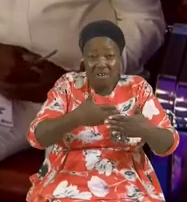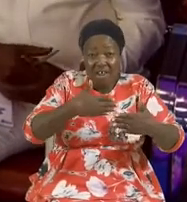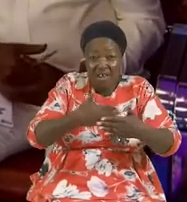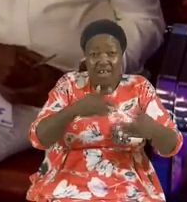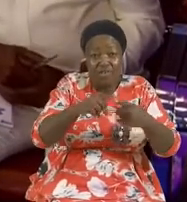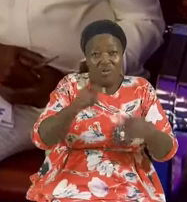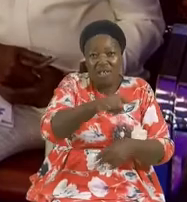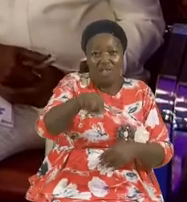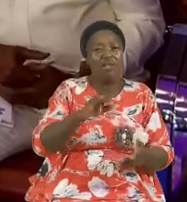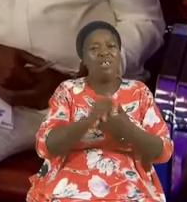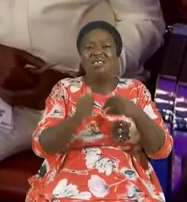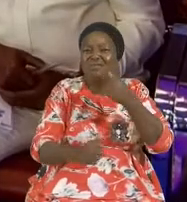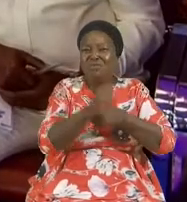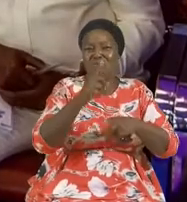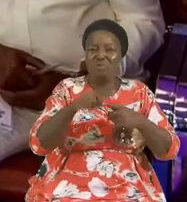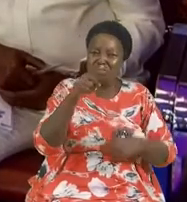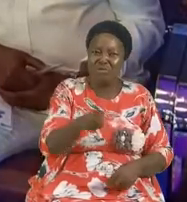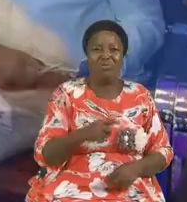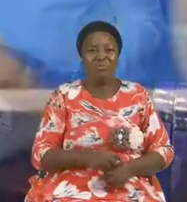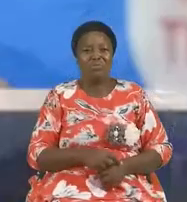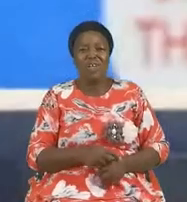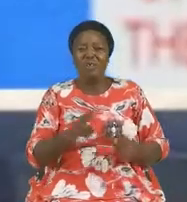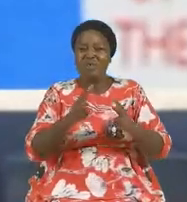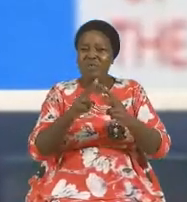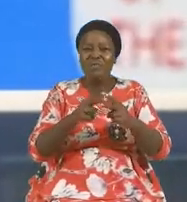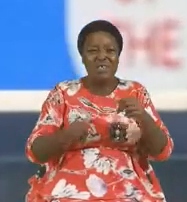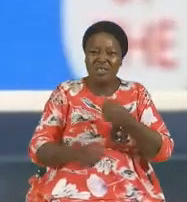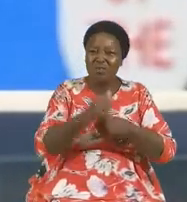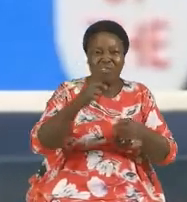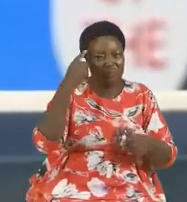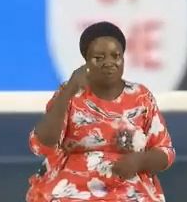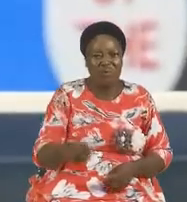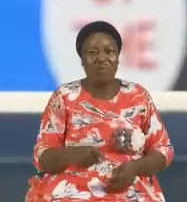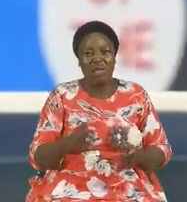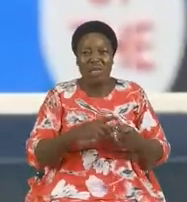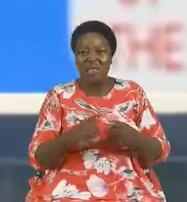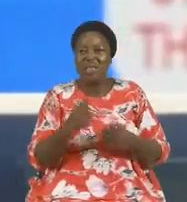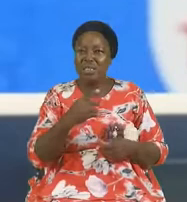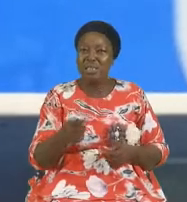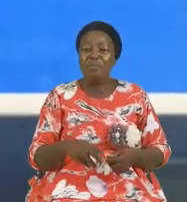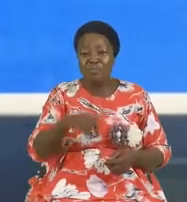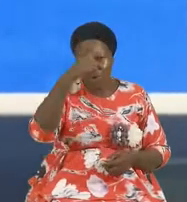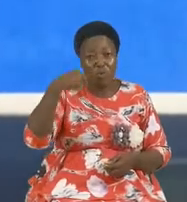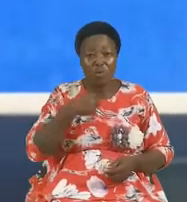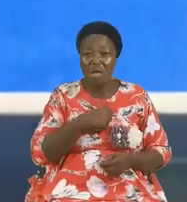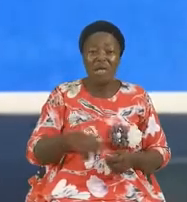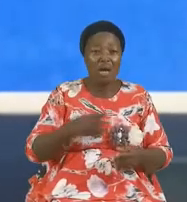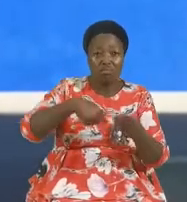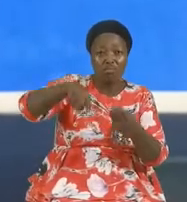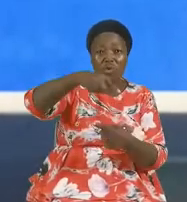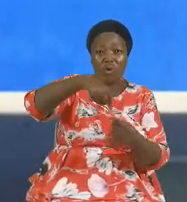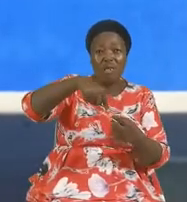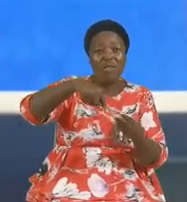near as possible to the ditch. That's dangerous for you. Be wise. And then it says,